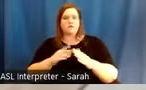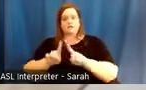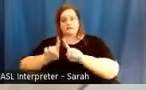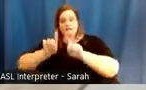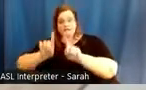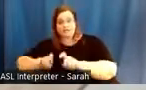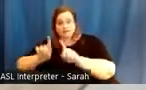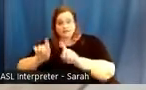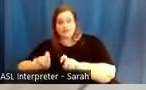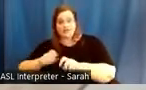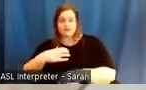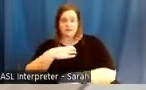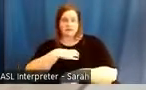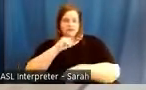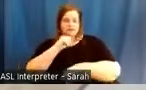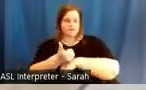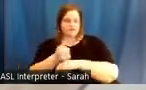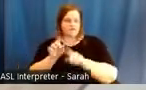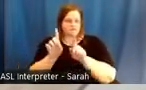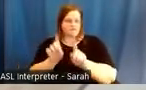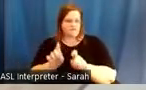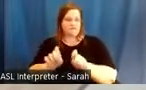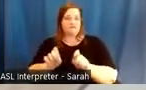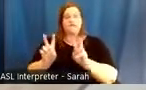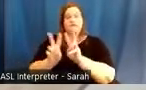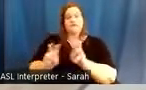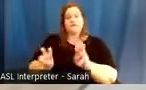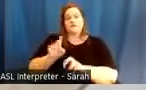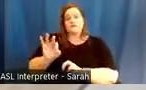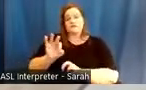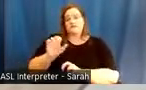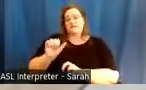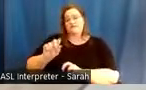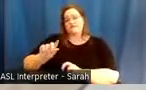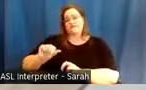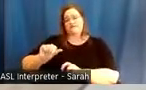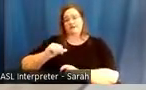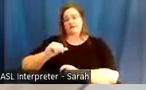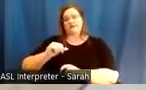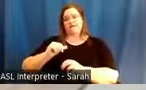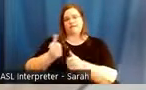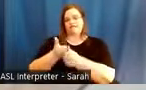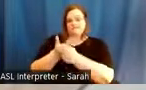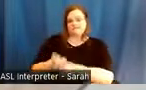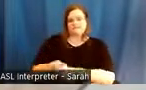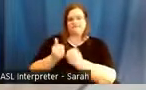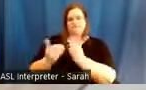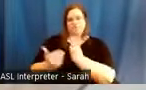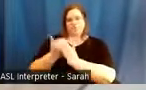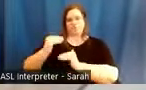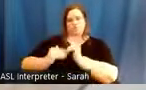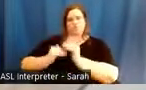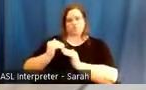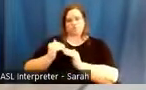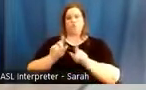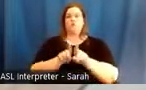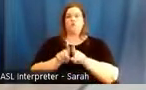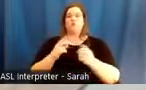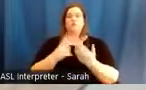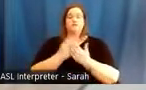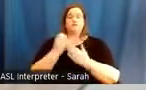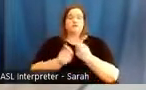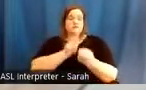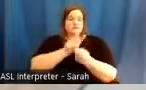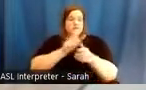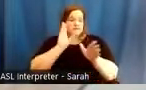including complaint-based testing and assessment of ADA compliance and new construction. Right now, we also have projects that are specifically targeted